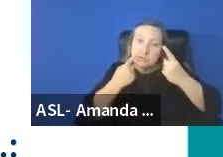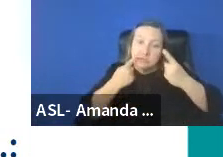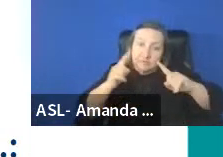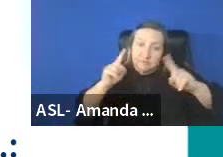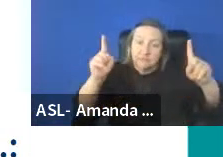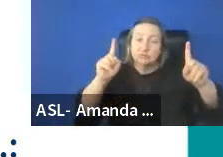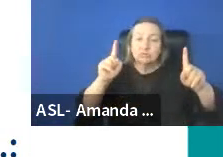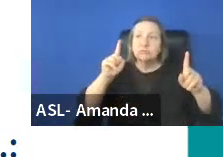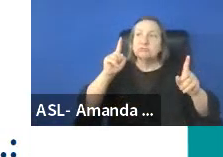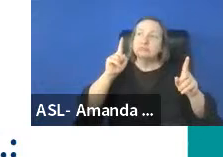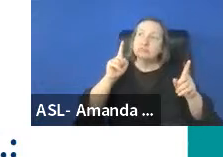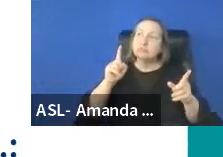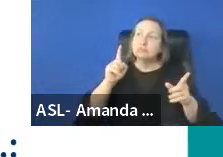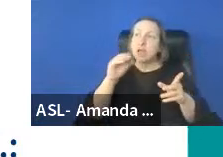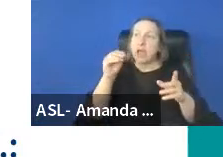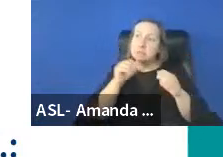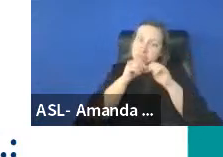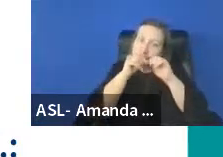sustainable.